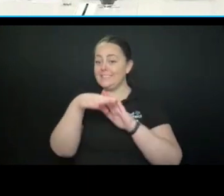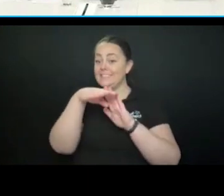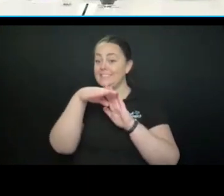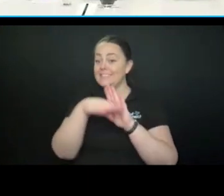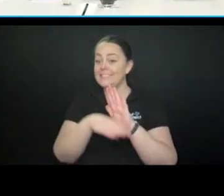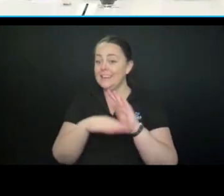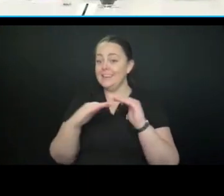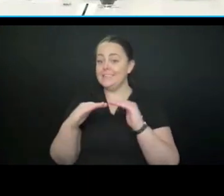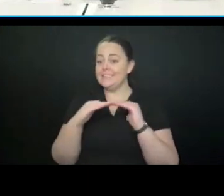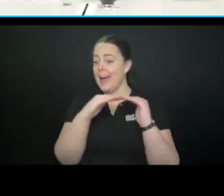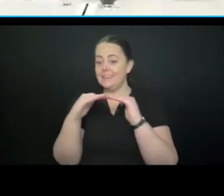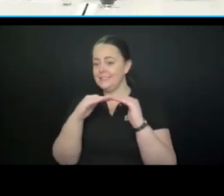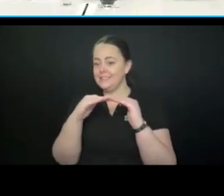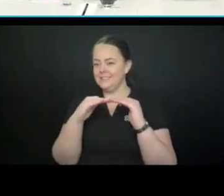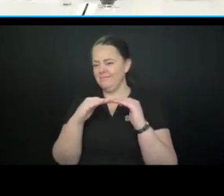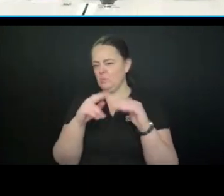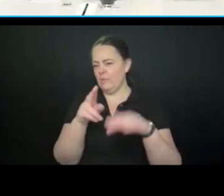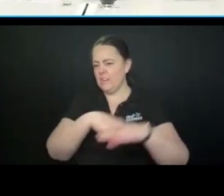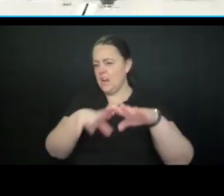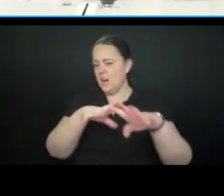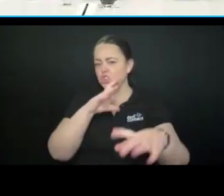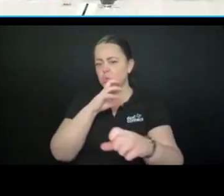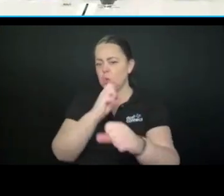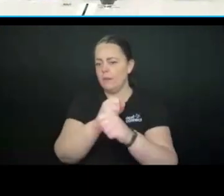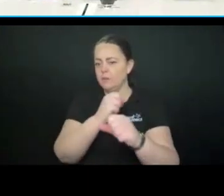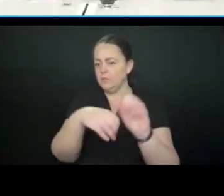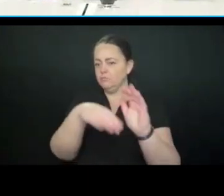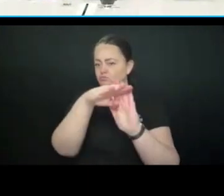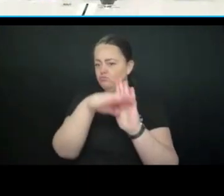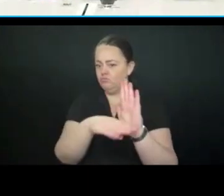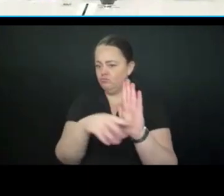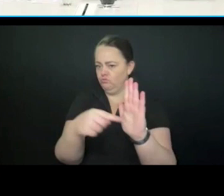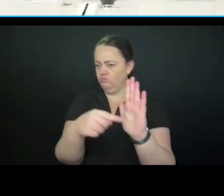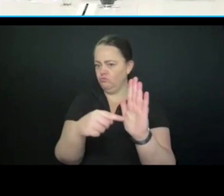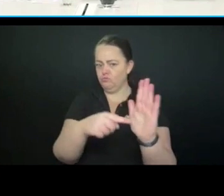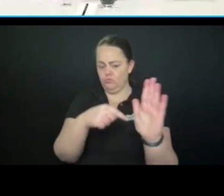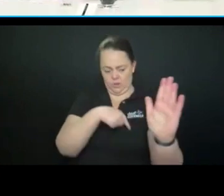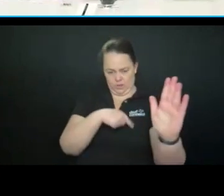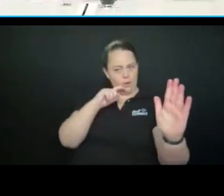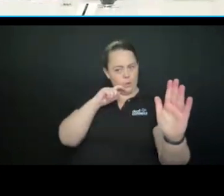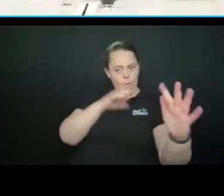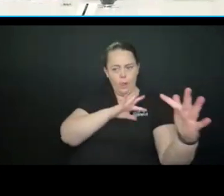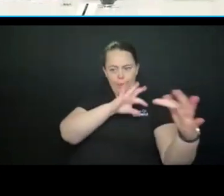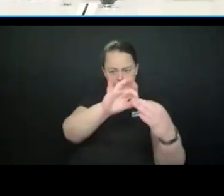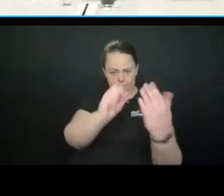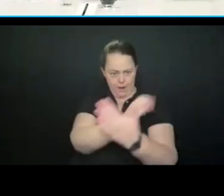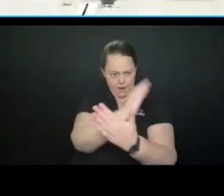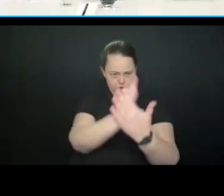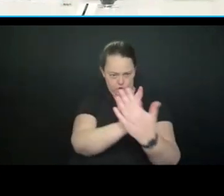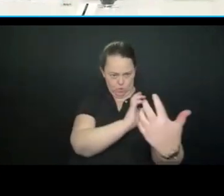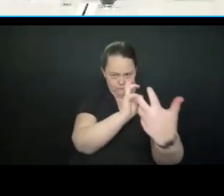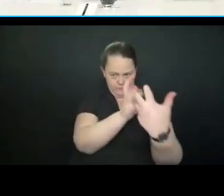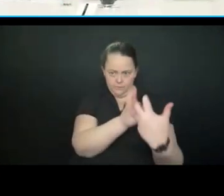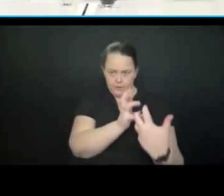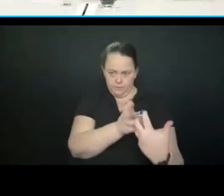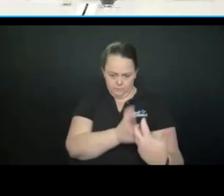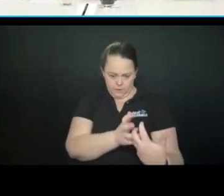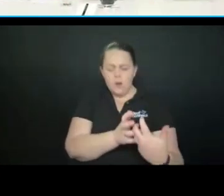of sector education, campaigns and targeted regulatory approaches on particular